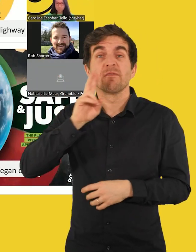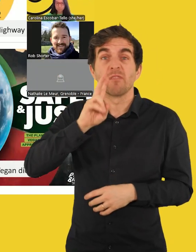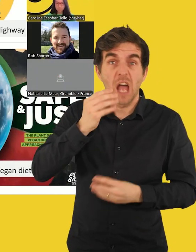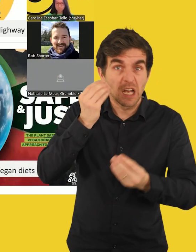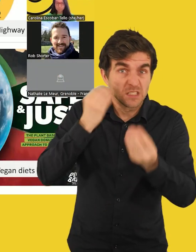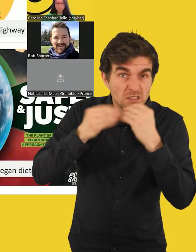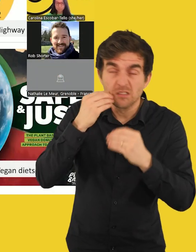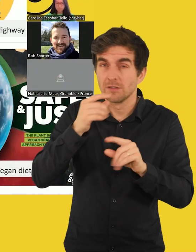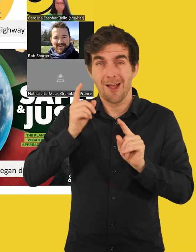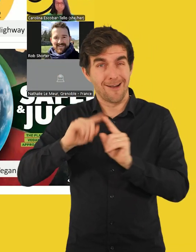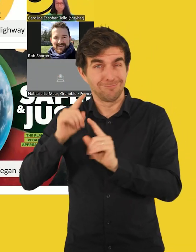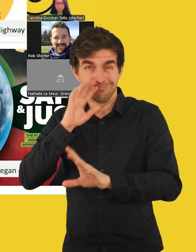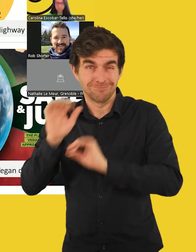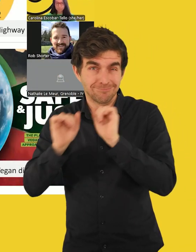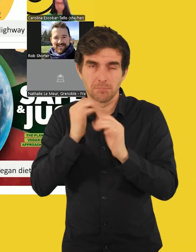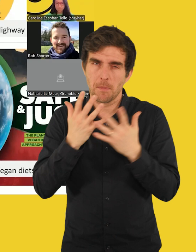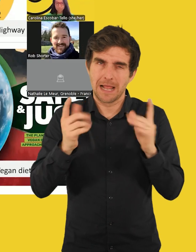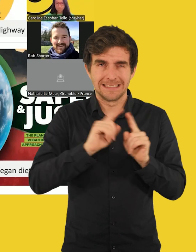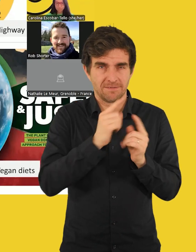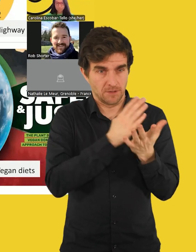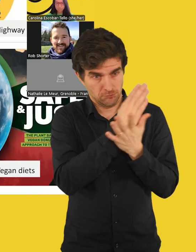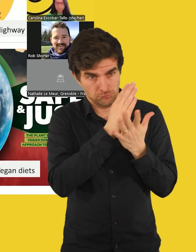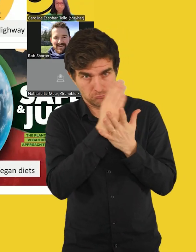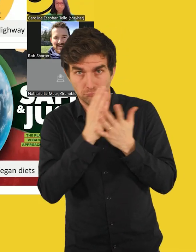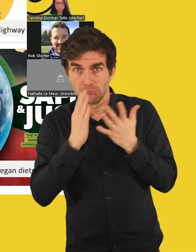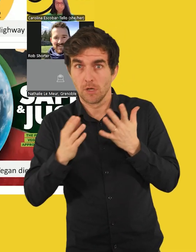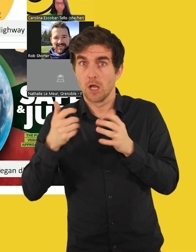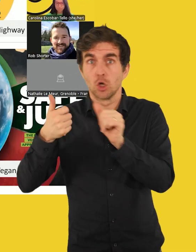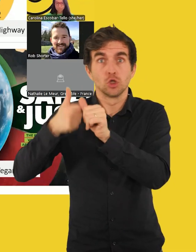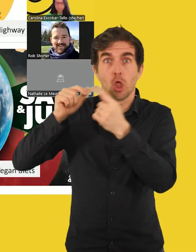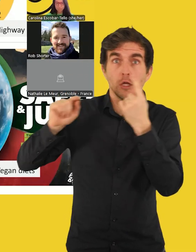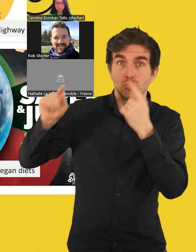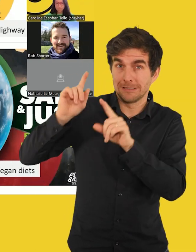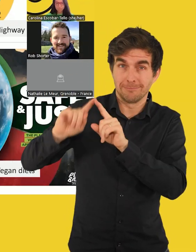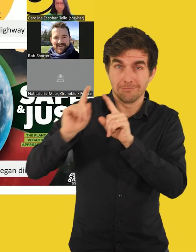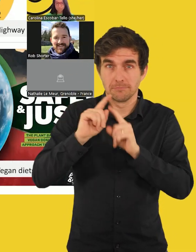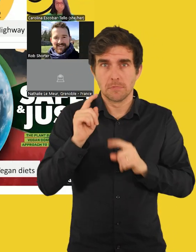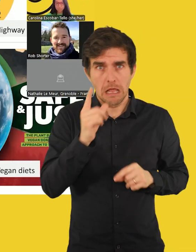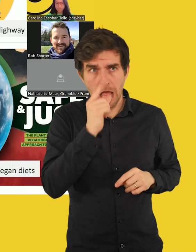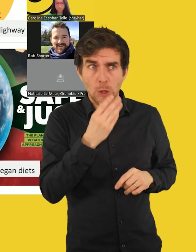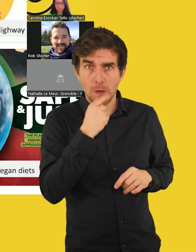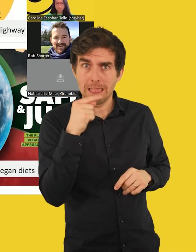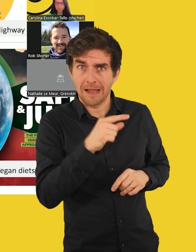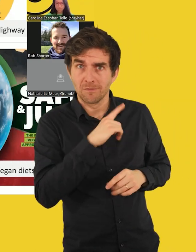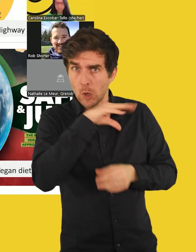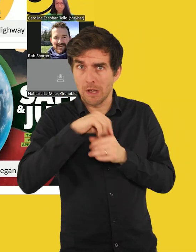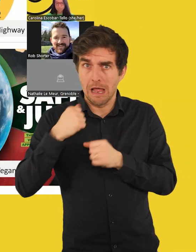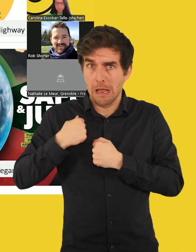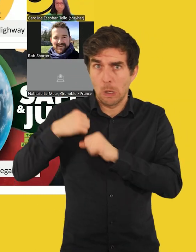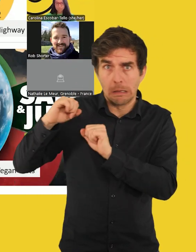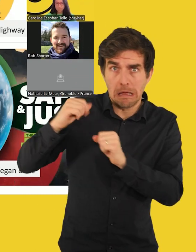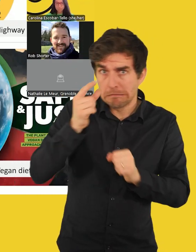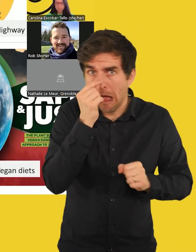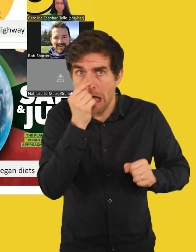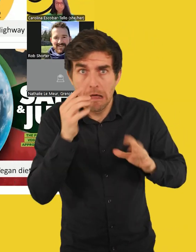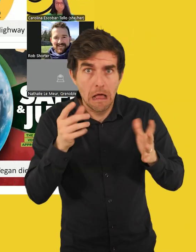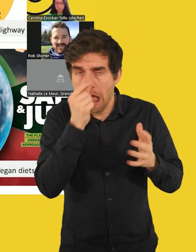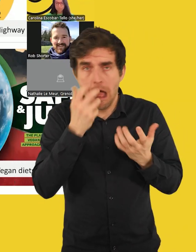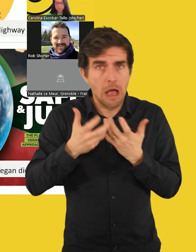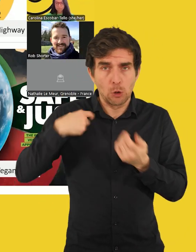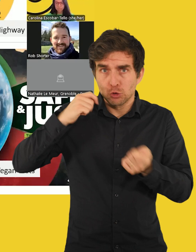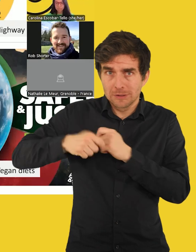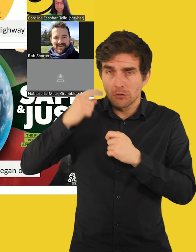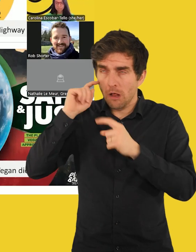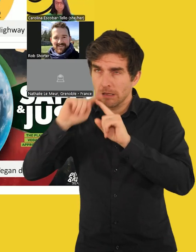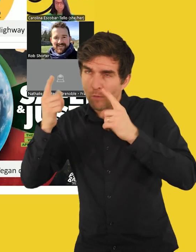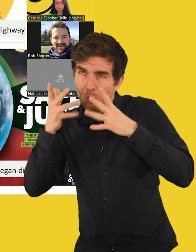or fashion, or vegan diets. Many, many different sectoral, industrial areas saying, can we use the donut in our